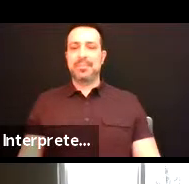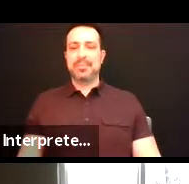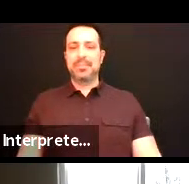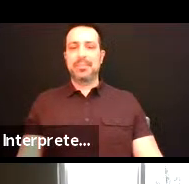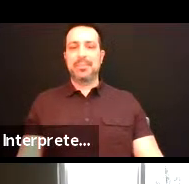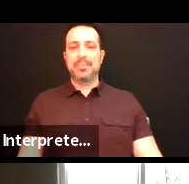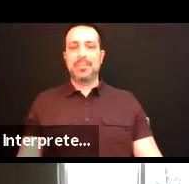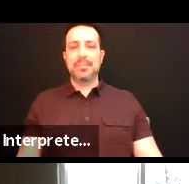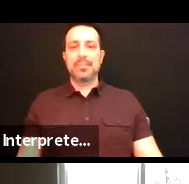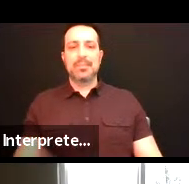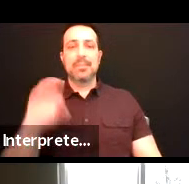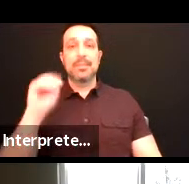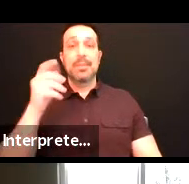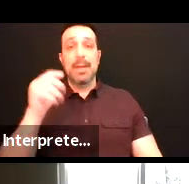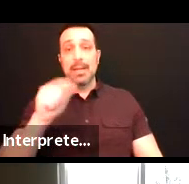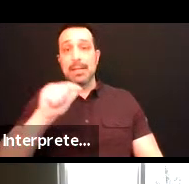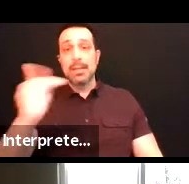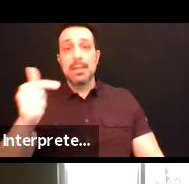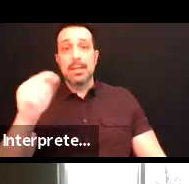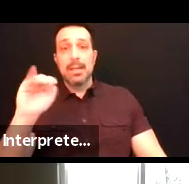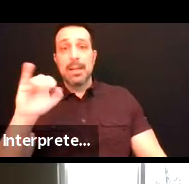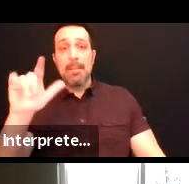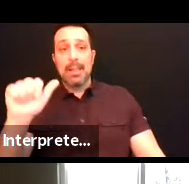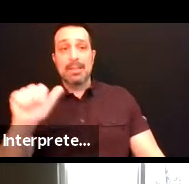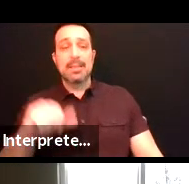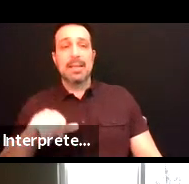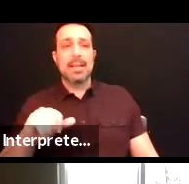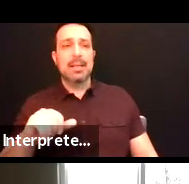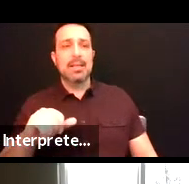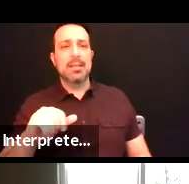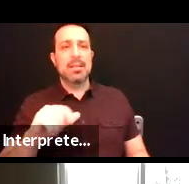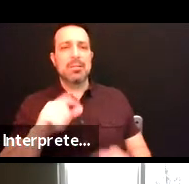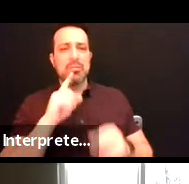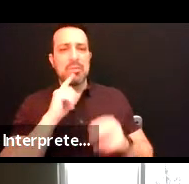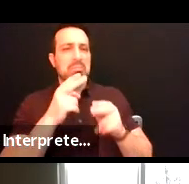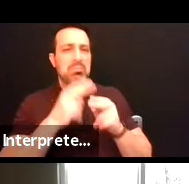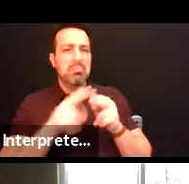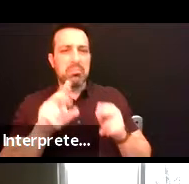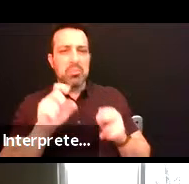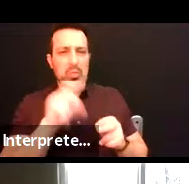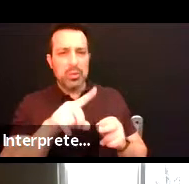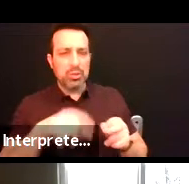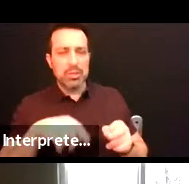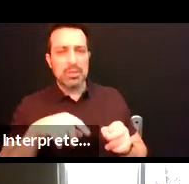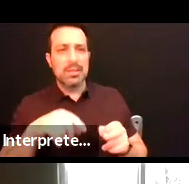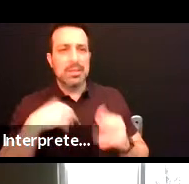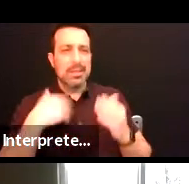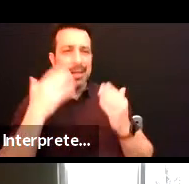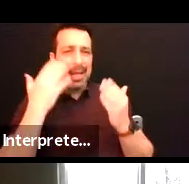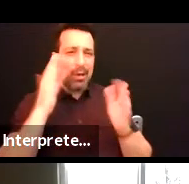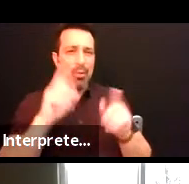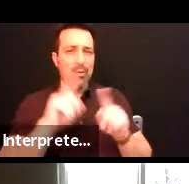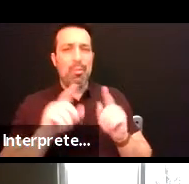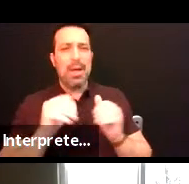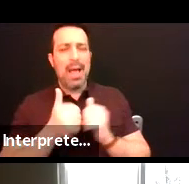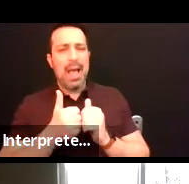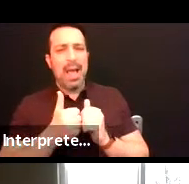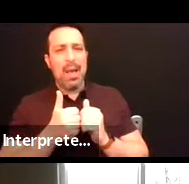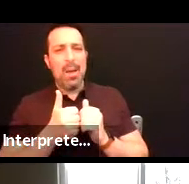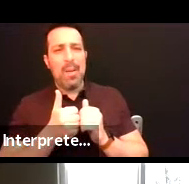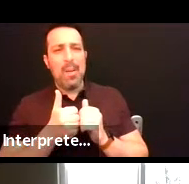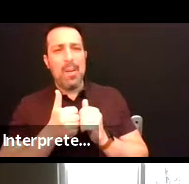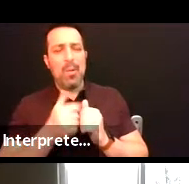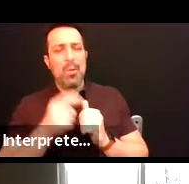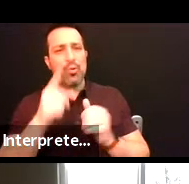See, Melissa. It's just a small question, and I just don't know this, but how do